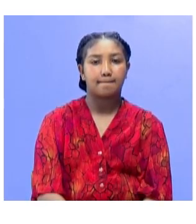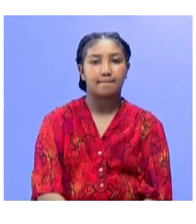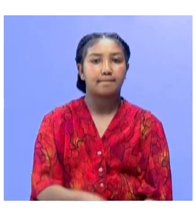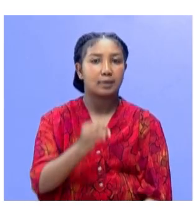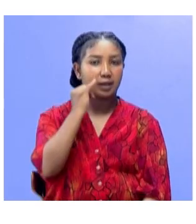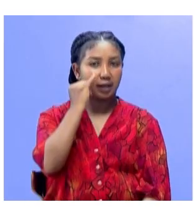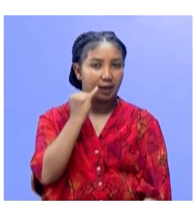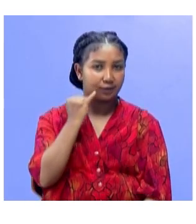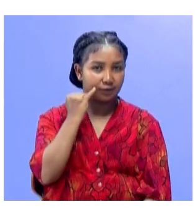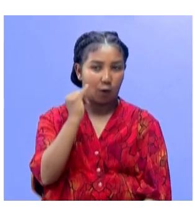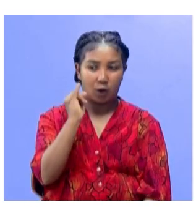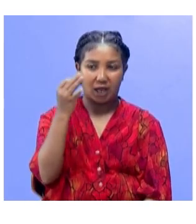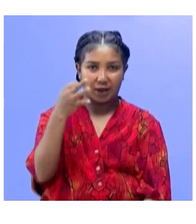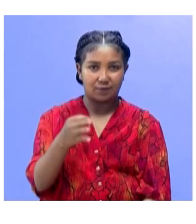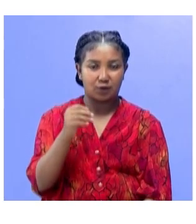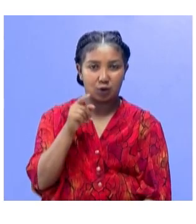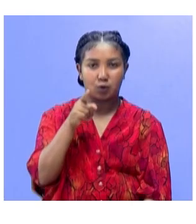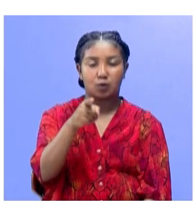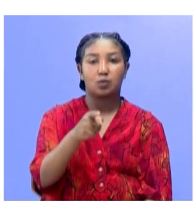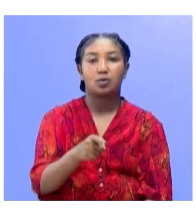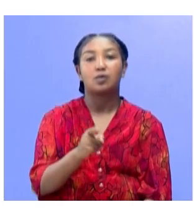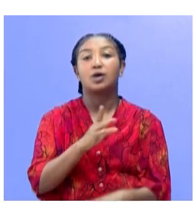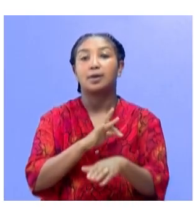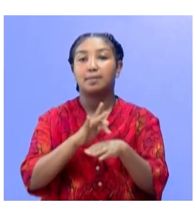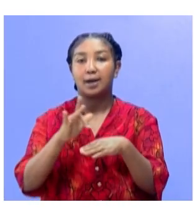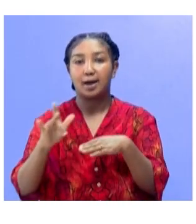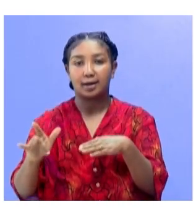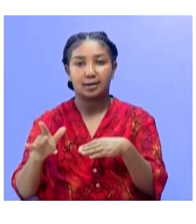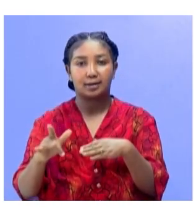if you blank,